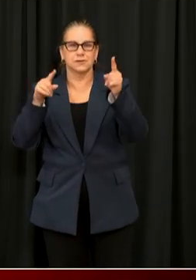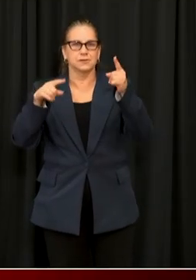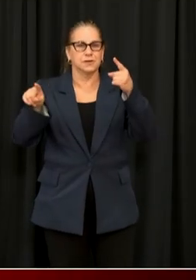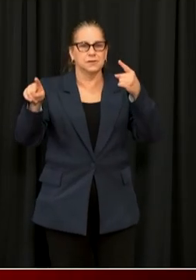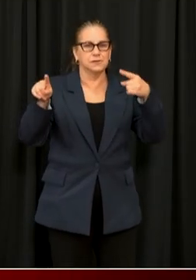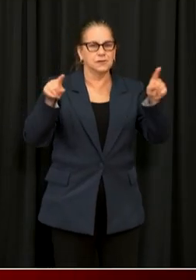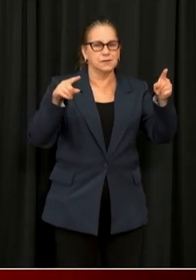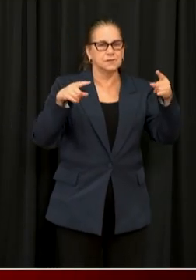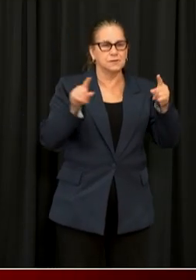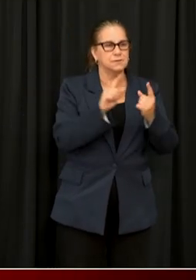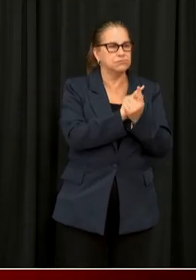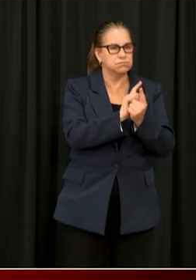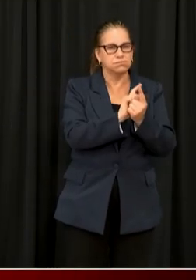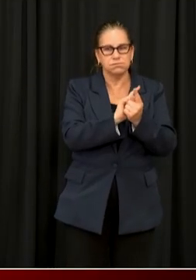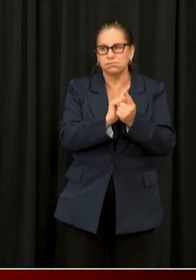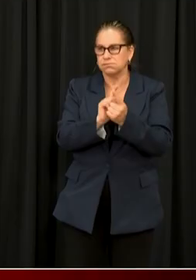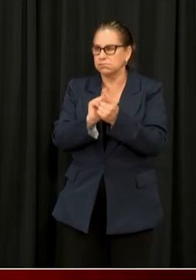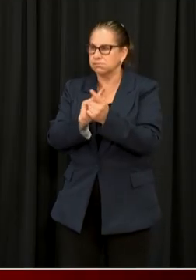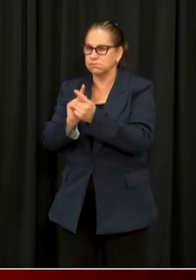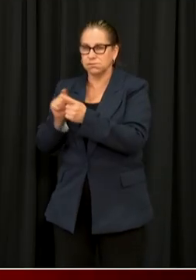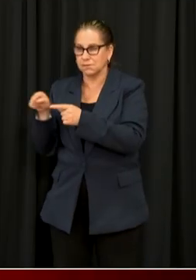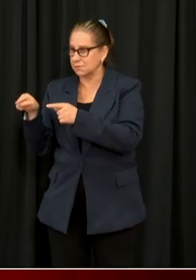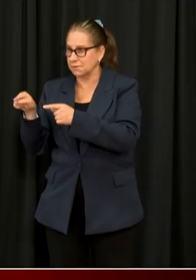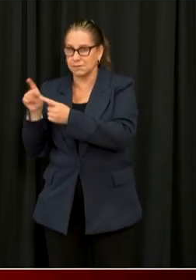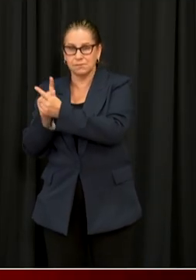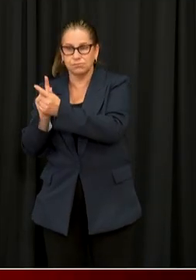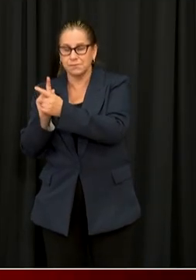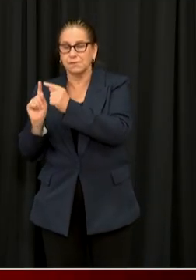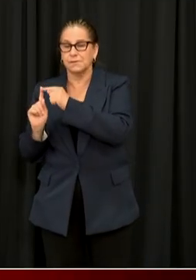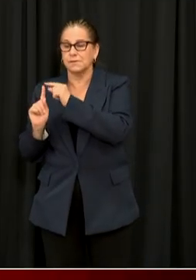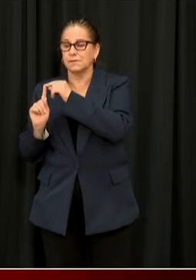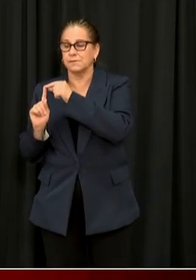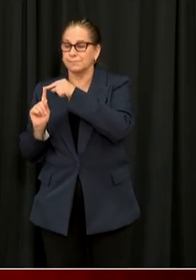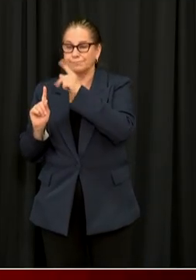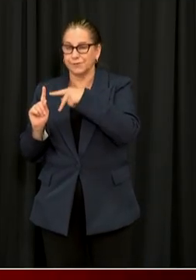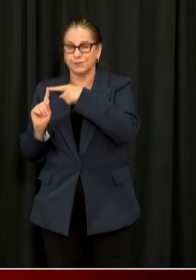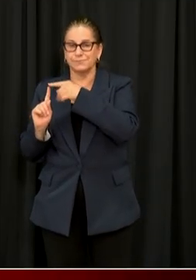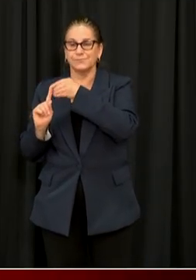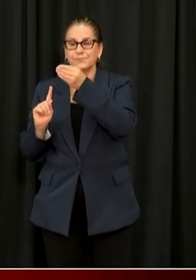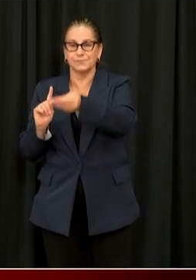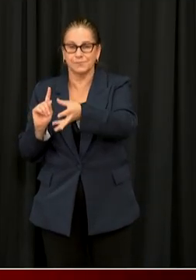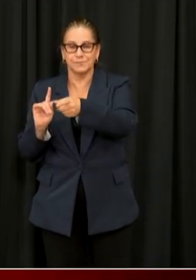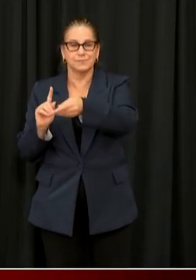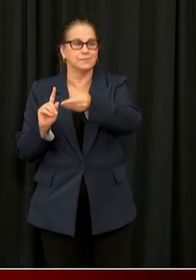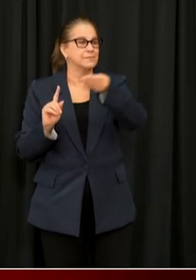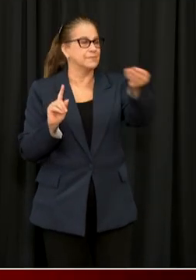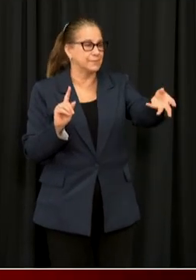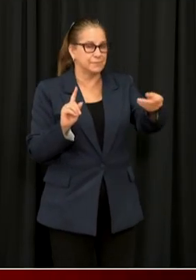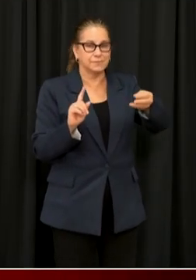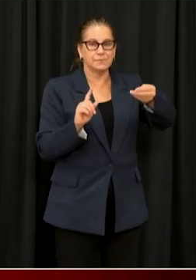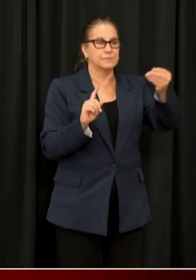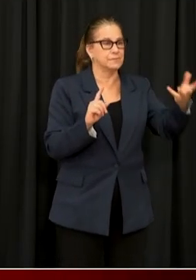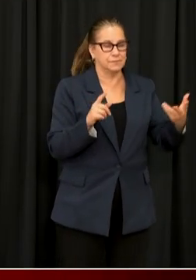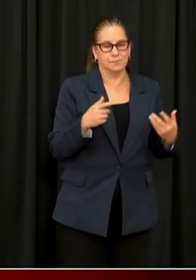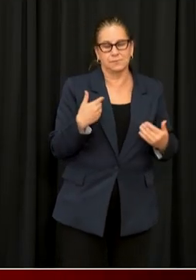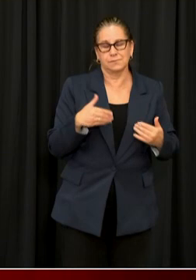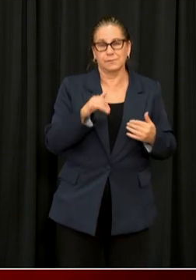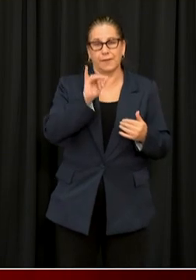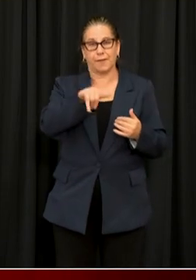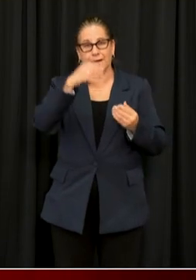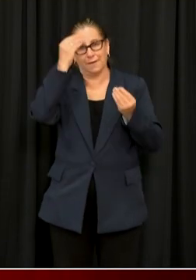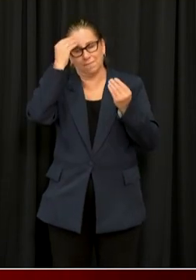as being their close contacts. Again, this information is critically important to helping us be able to help other individuals